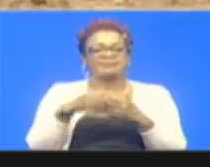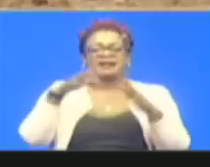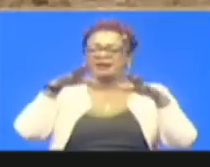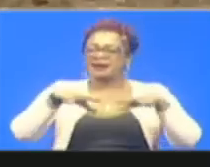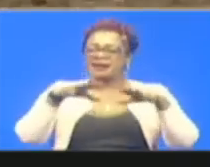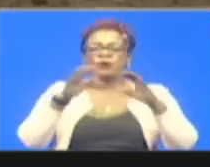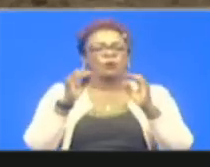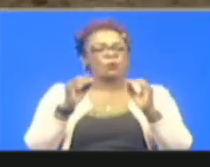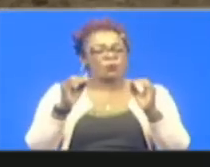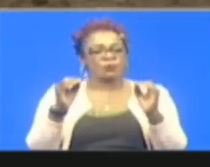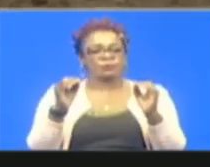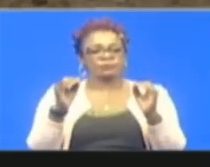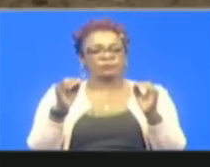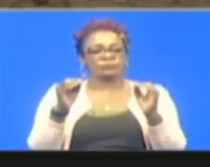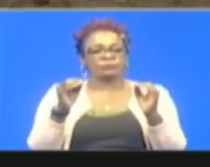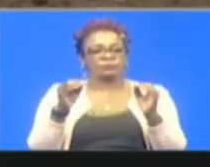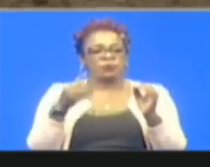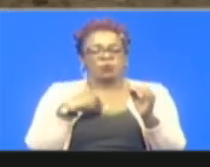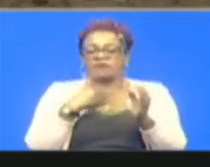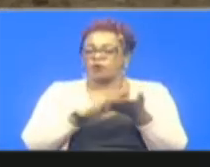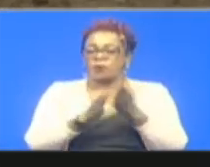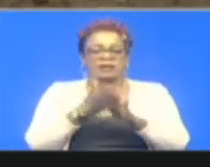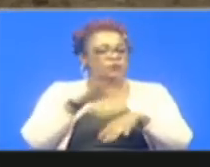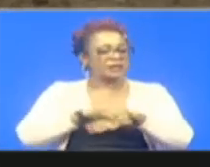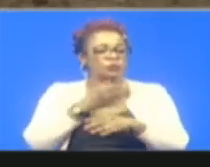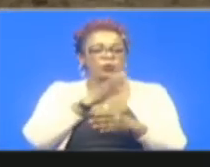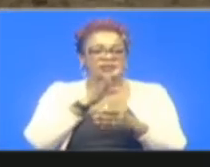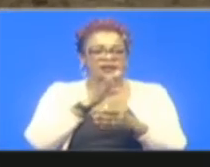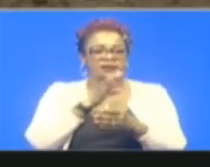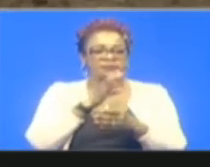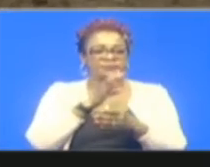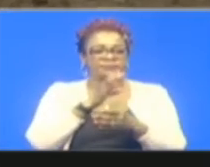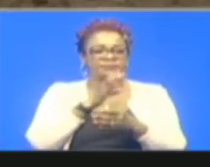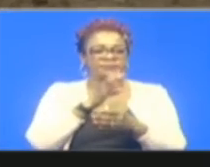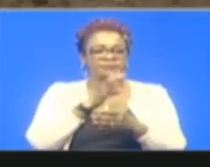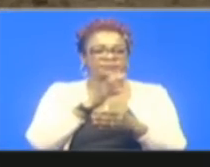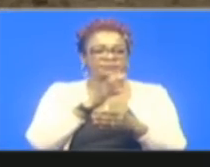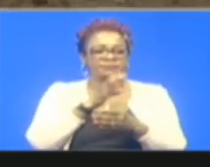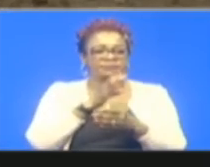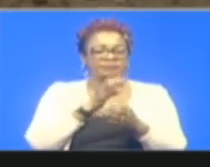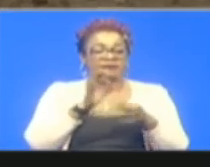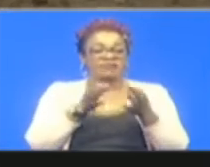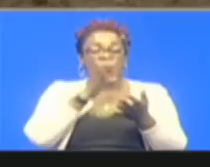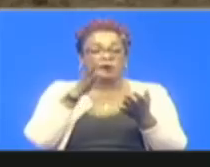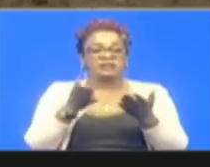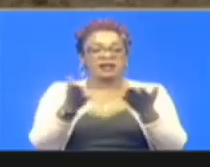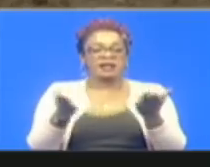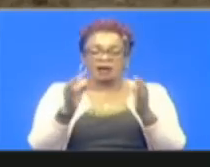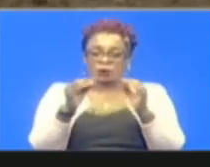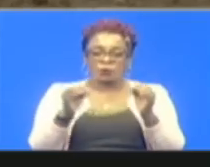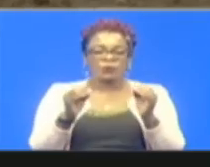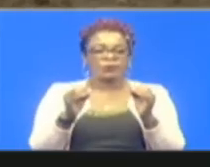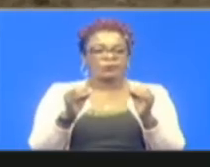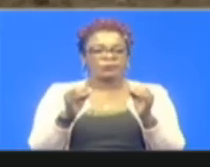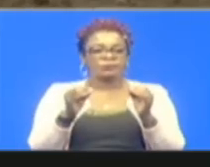scarce. Hatuna mahali pa kwenda kutoa maji. Kabisa. Ikiwa maji hapa hakuna tunachota chundwa